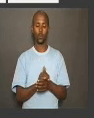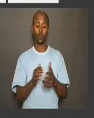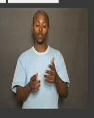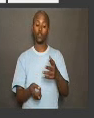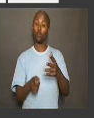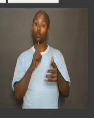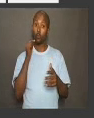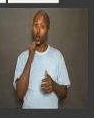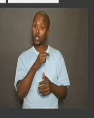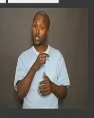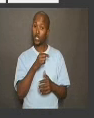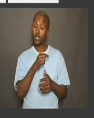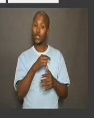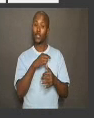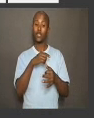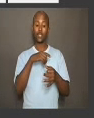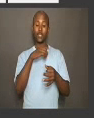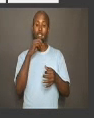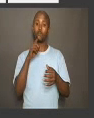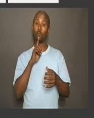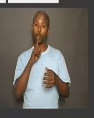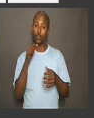and false in the last 2.